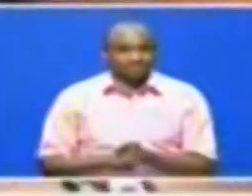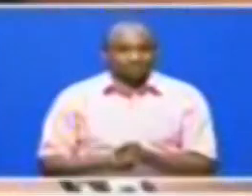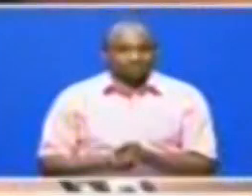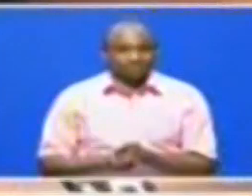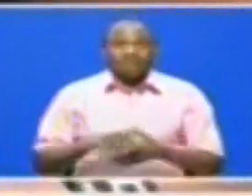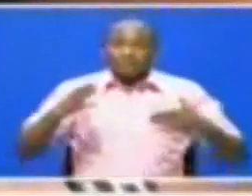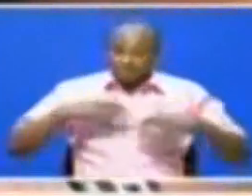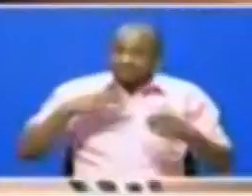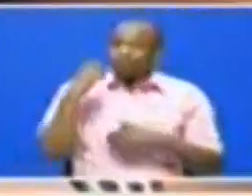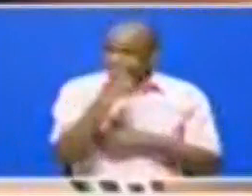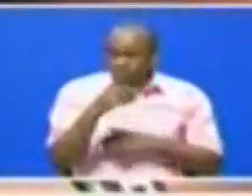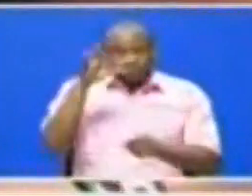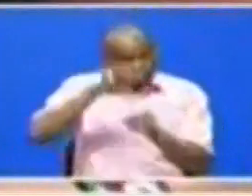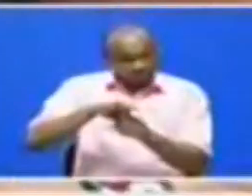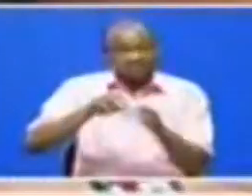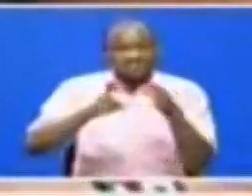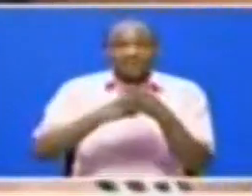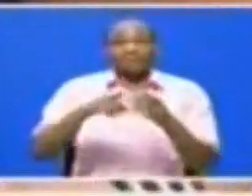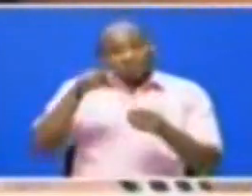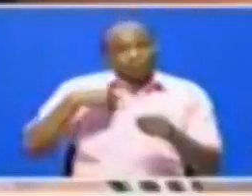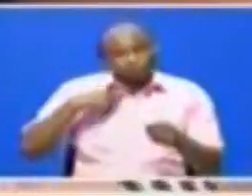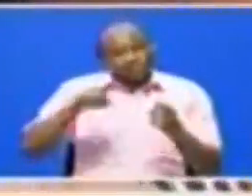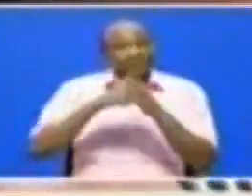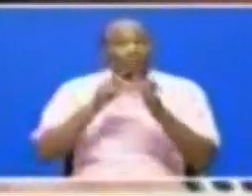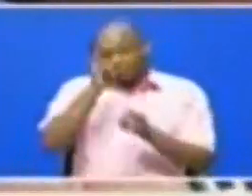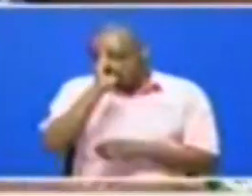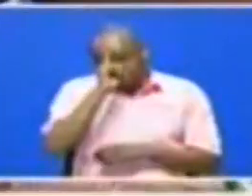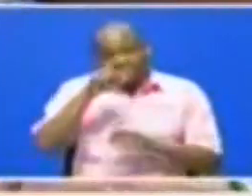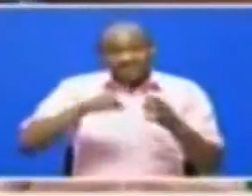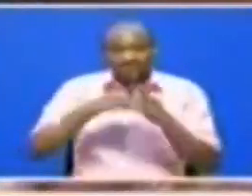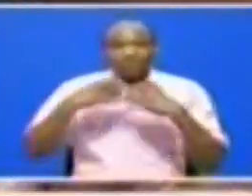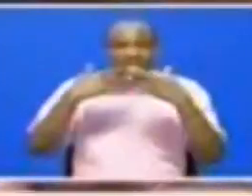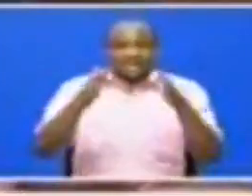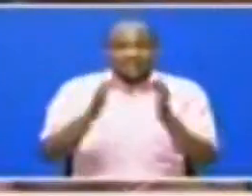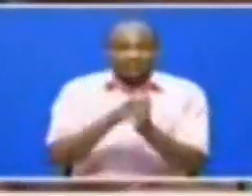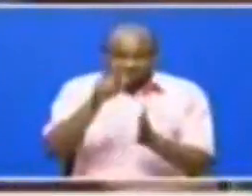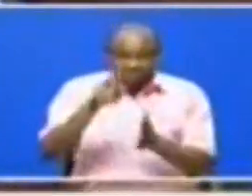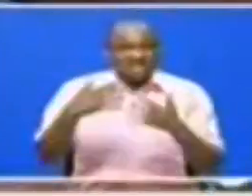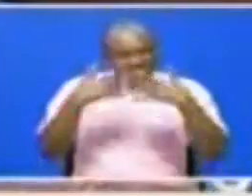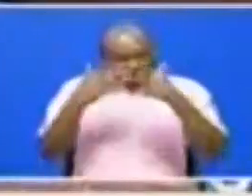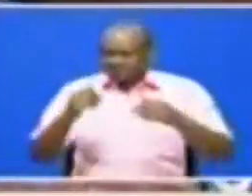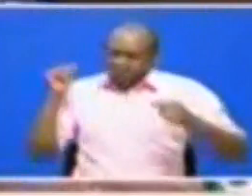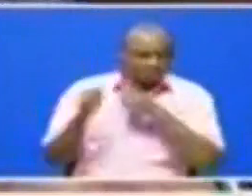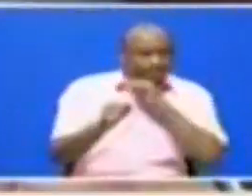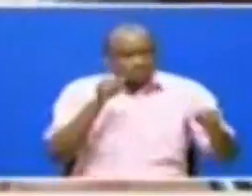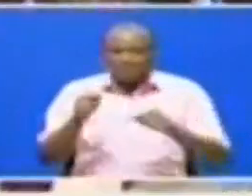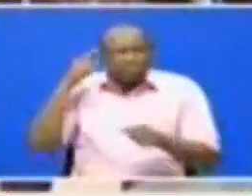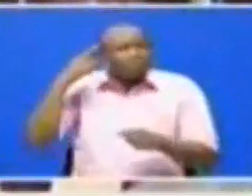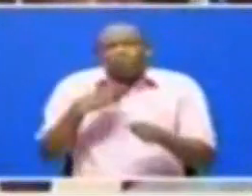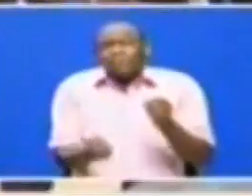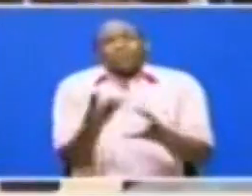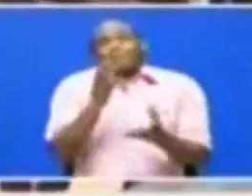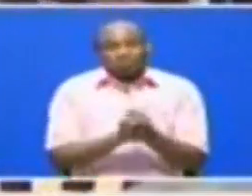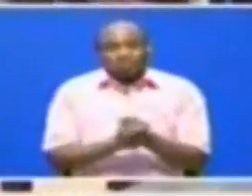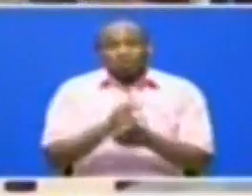Wale watu wamepiga hawakuanza na maskari, wameanza na gate, wamepiga gate tukashindwa ni nini imelipuka. Two